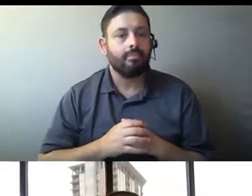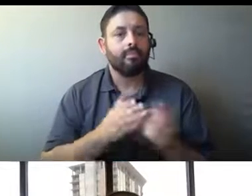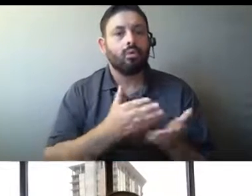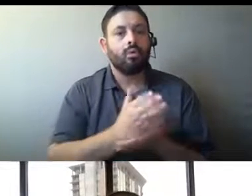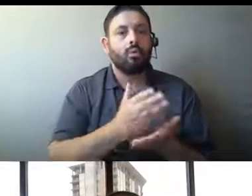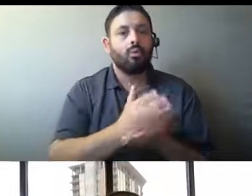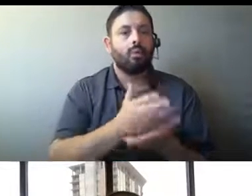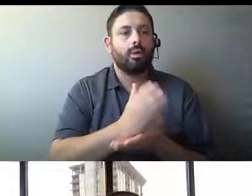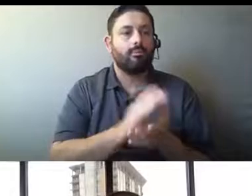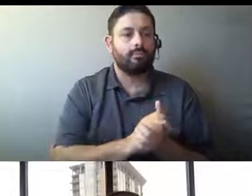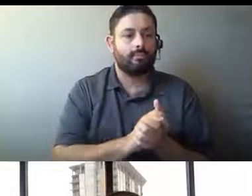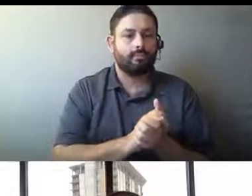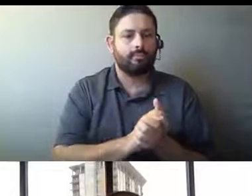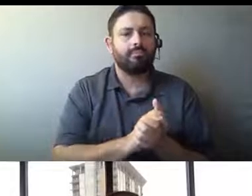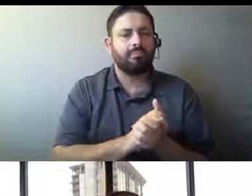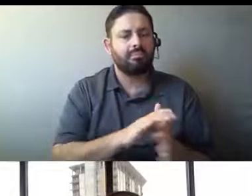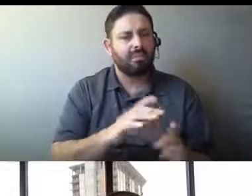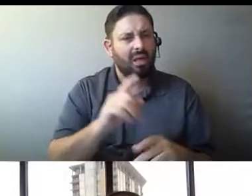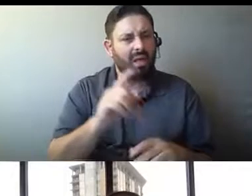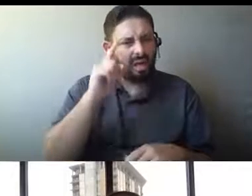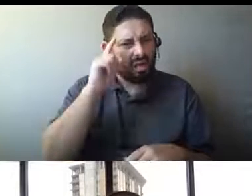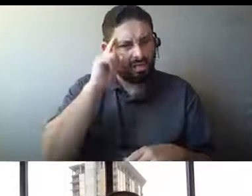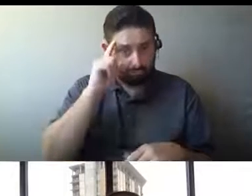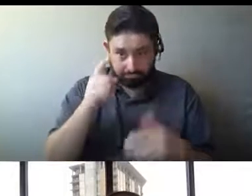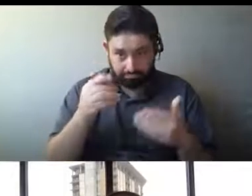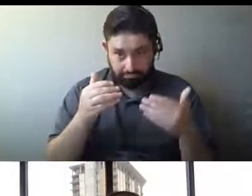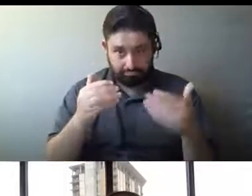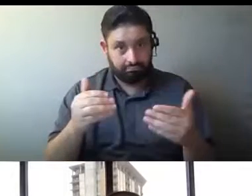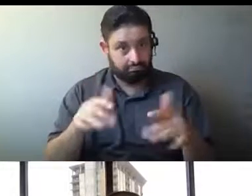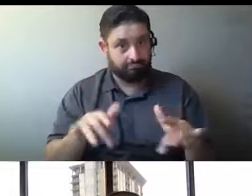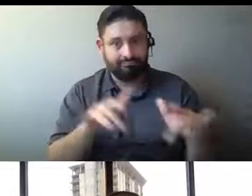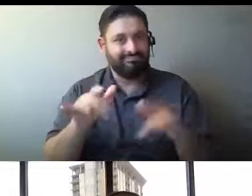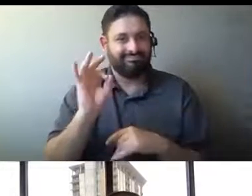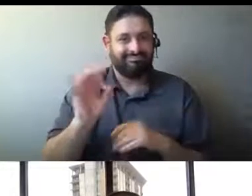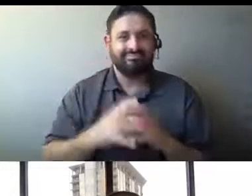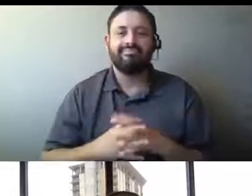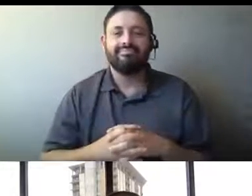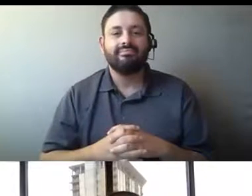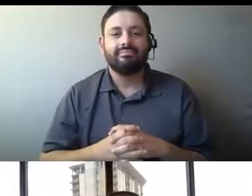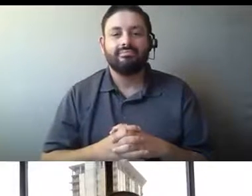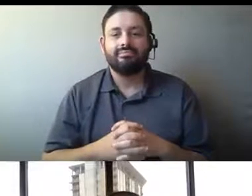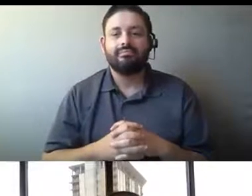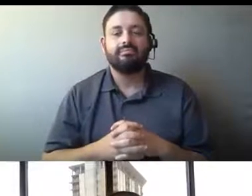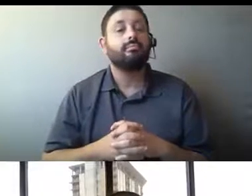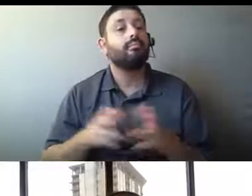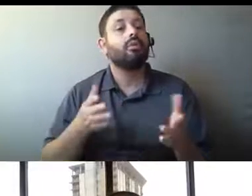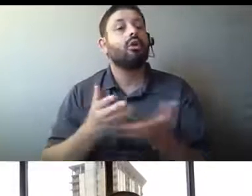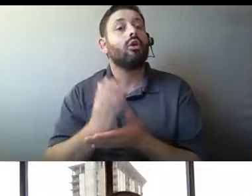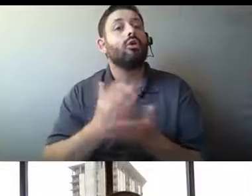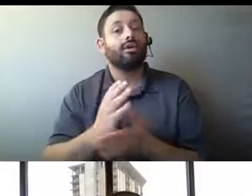Okay, I think we should, you're recording. Okie doke. Sounds fair. Okay.